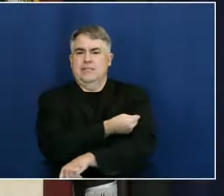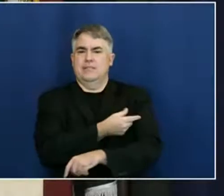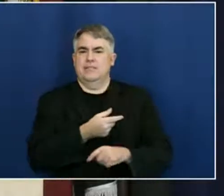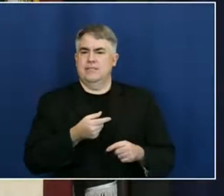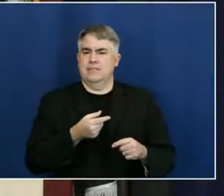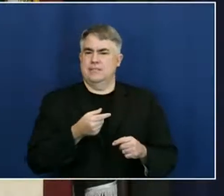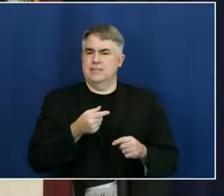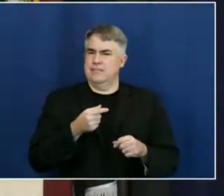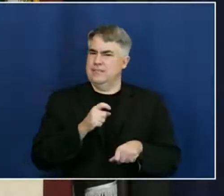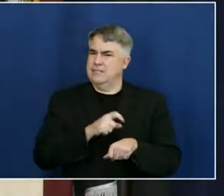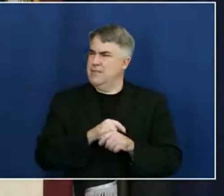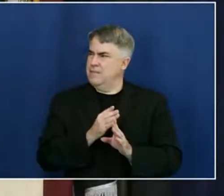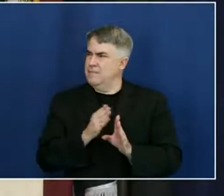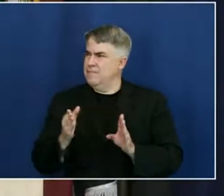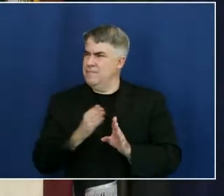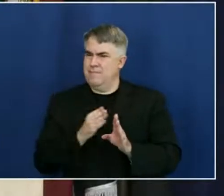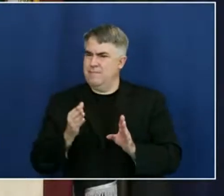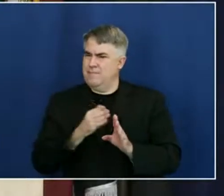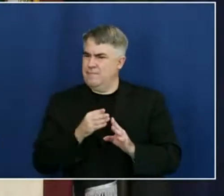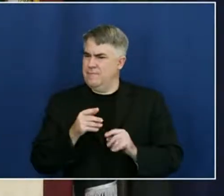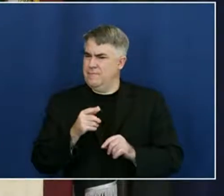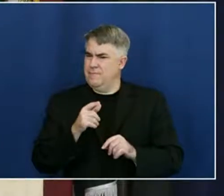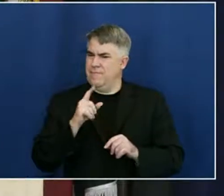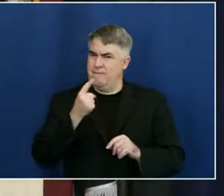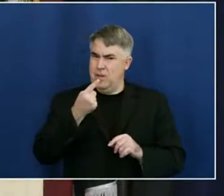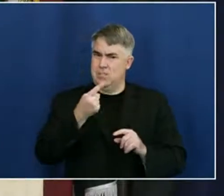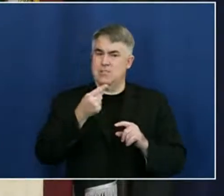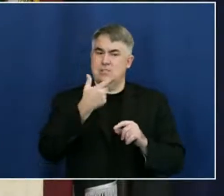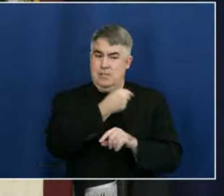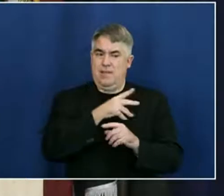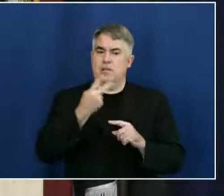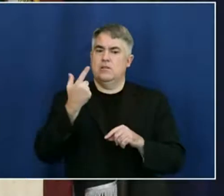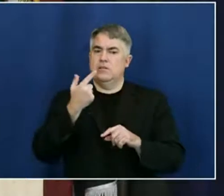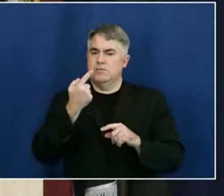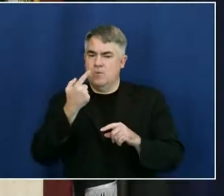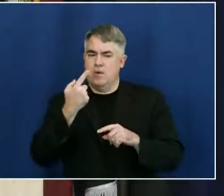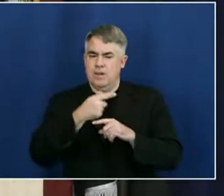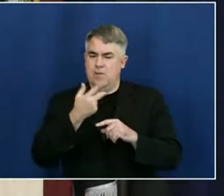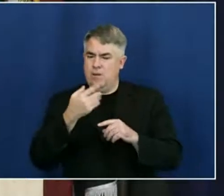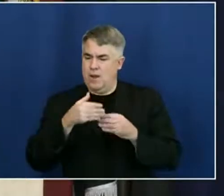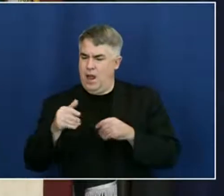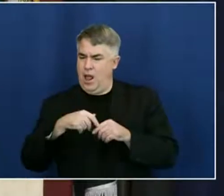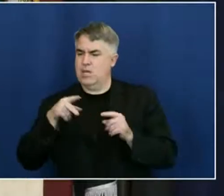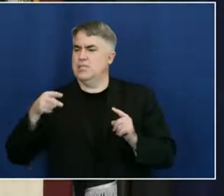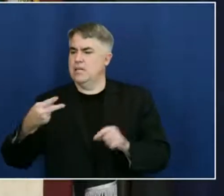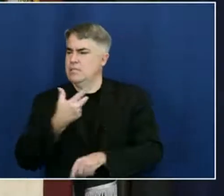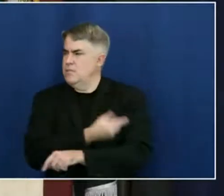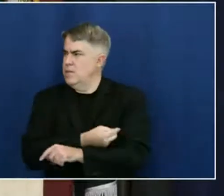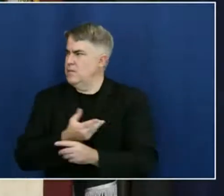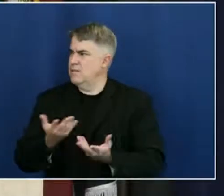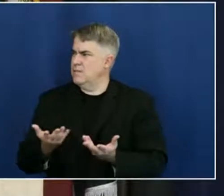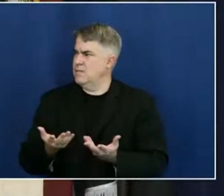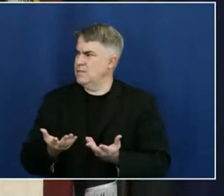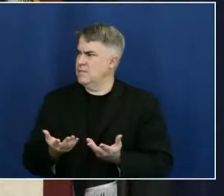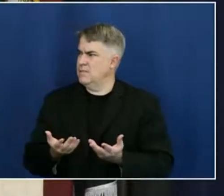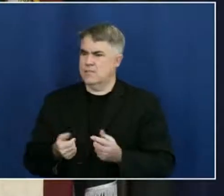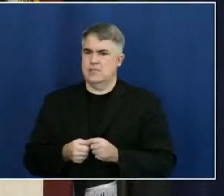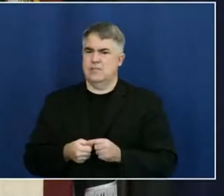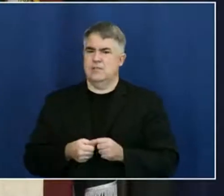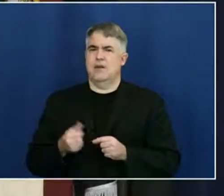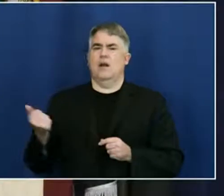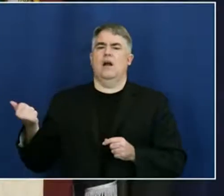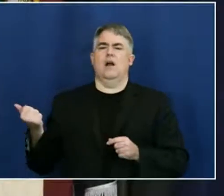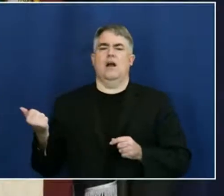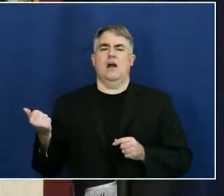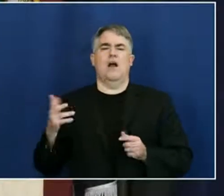dose, second dose split been in the last week or so as so many second doses are coming due? I'll let